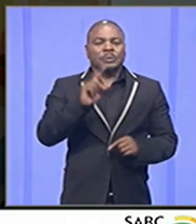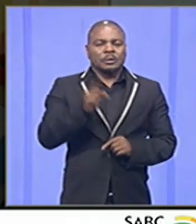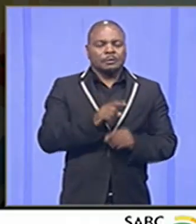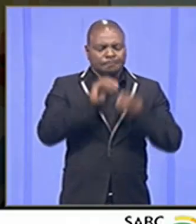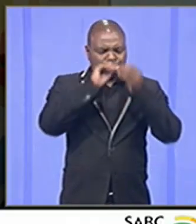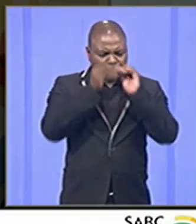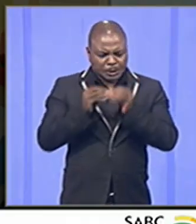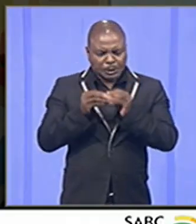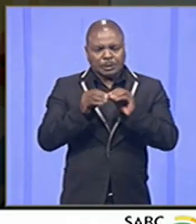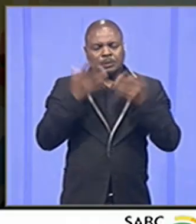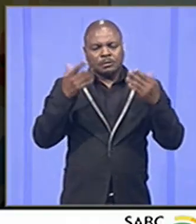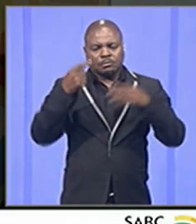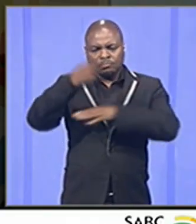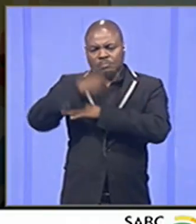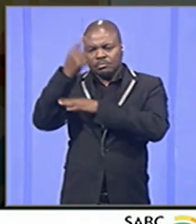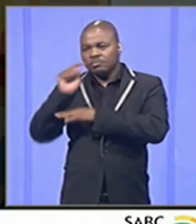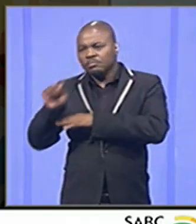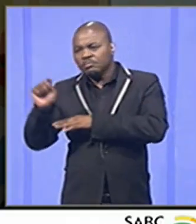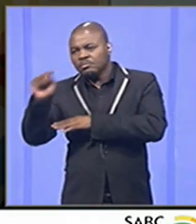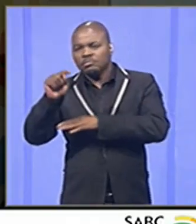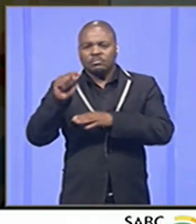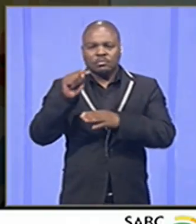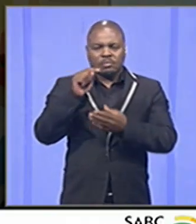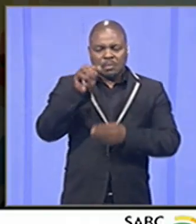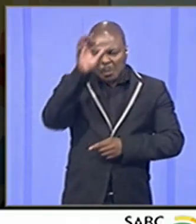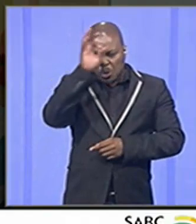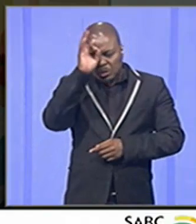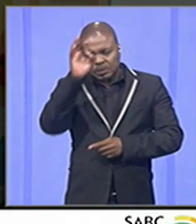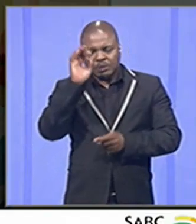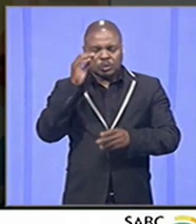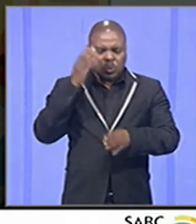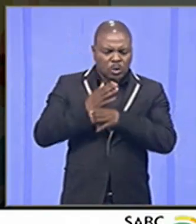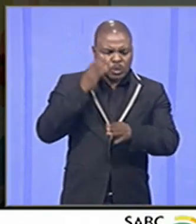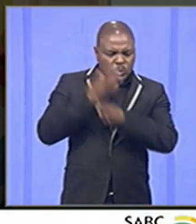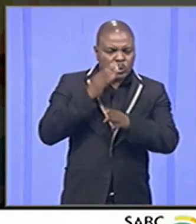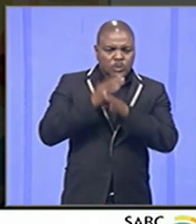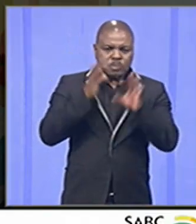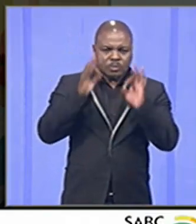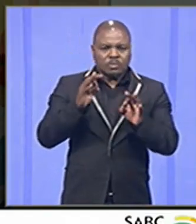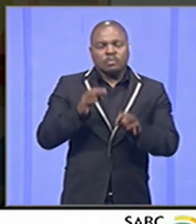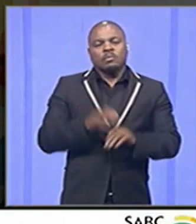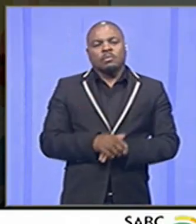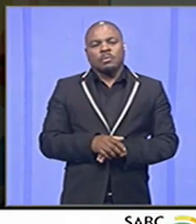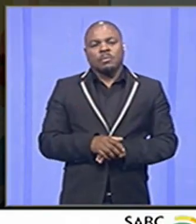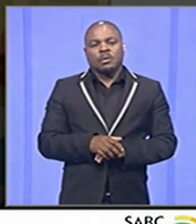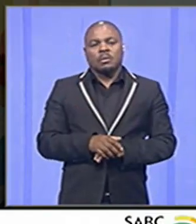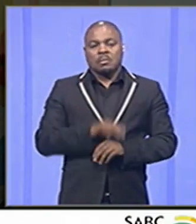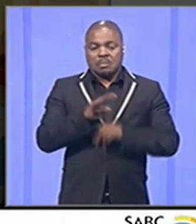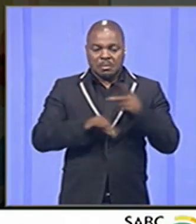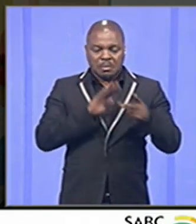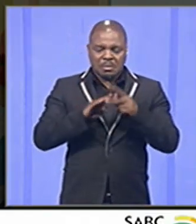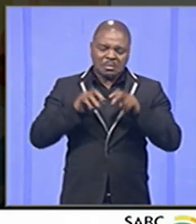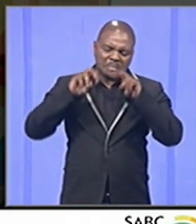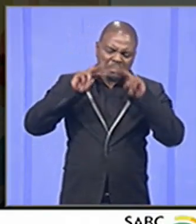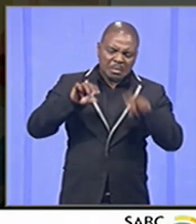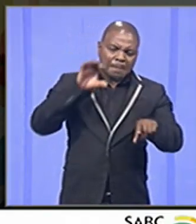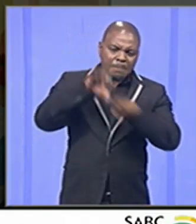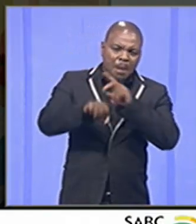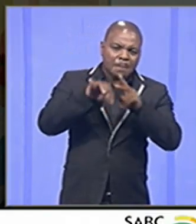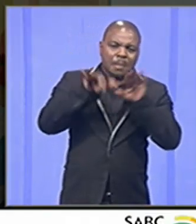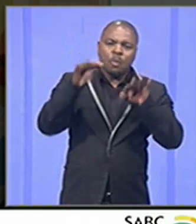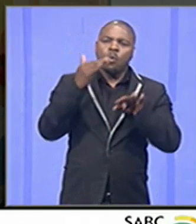lokisa dibodareng mane re maponesa a etse mosebetsi wa bona go ka fatakolla batho bana ba tlang